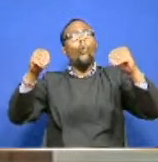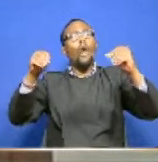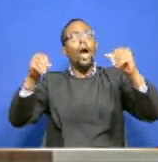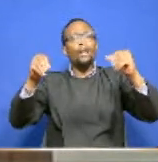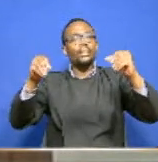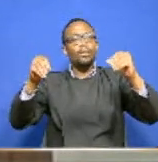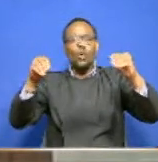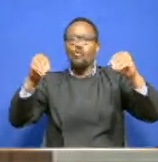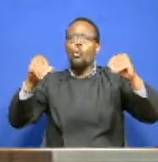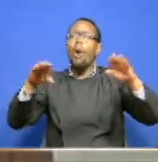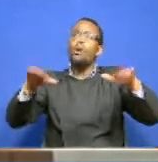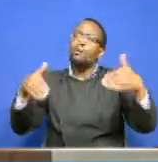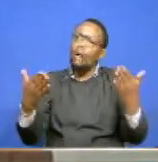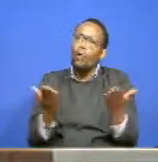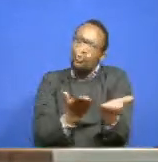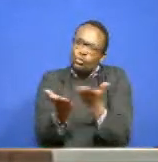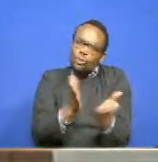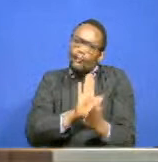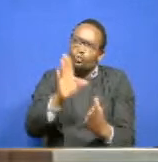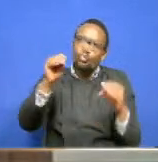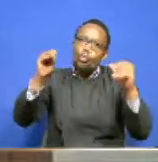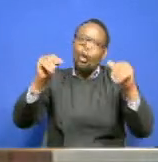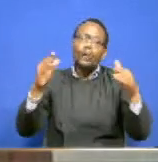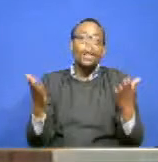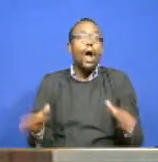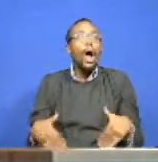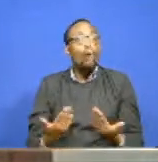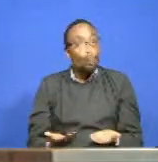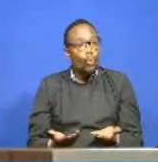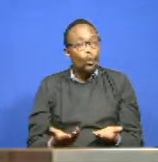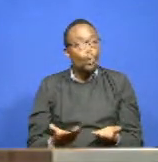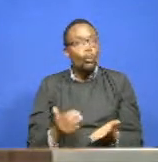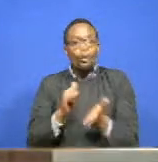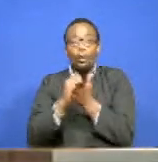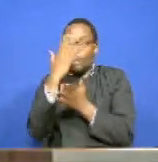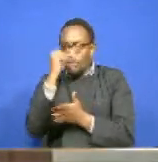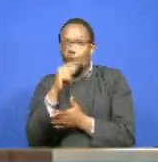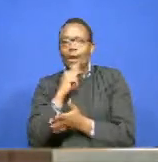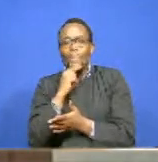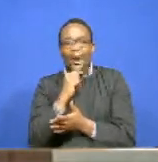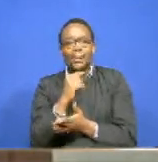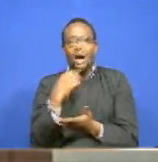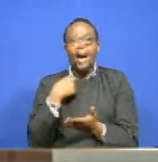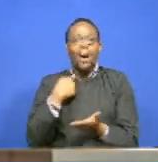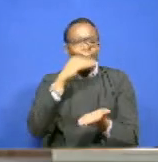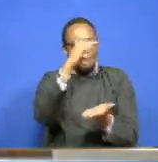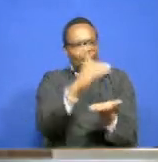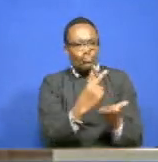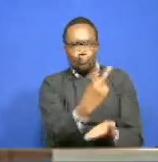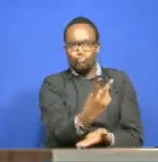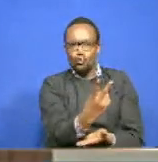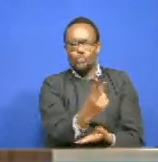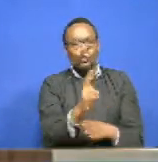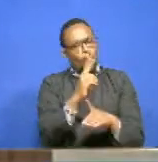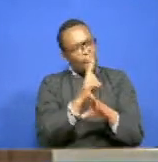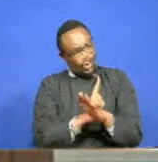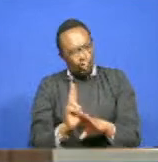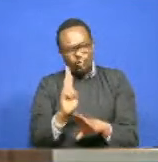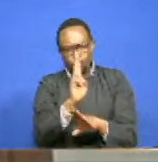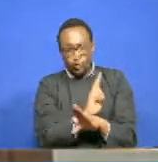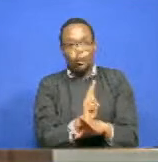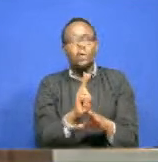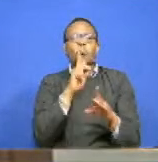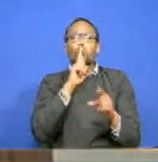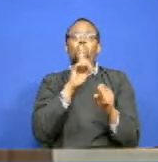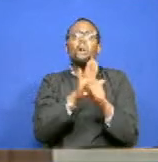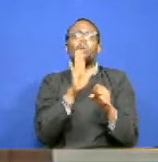is the quality of the service? That's why even the one with less who still use it, the praise is